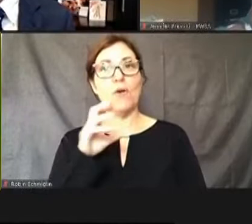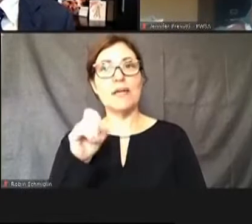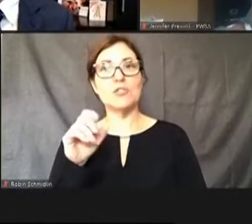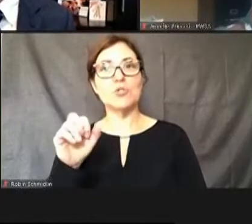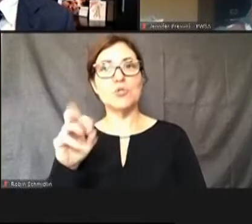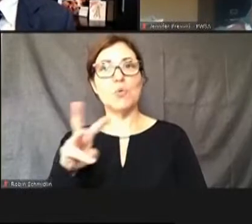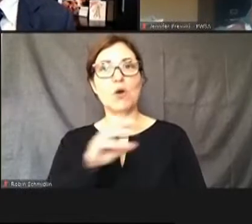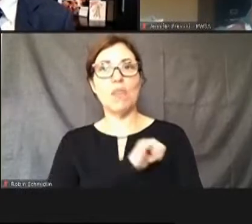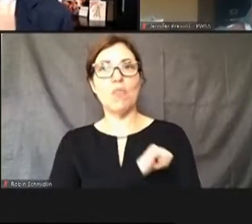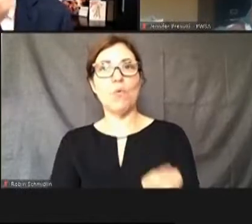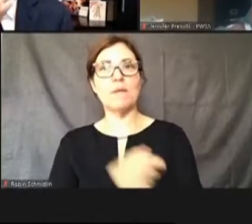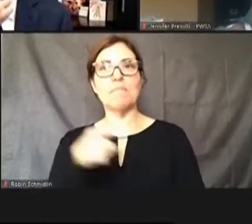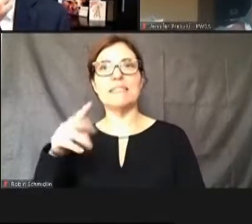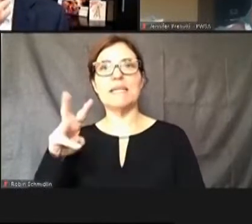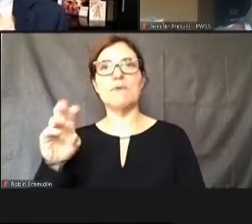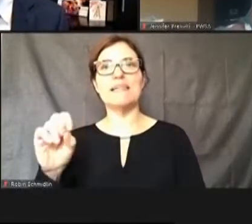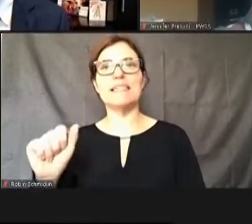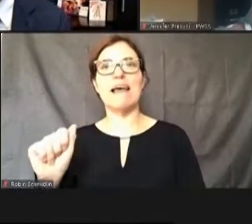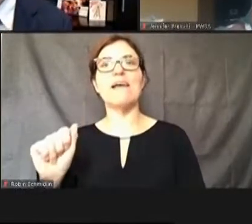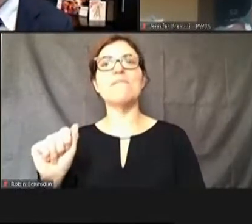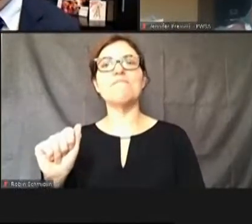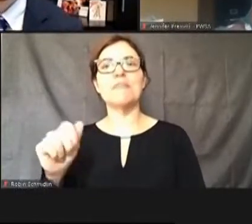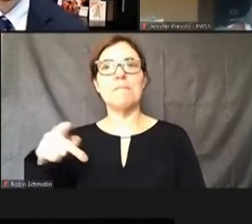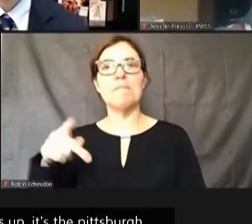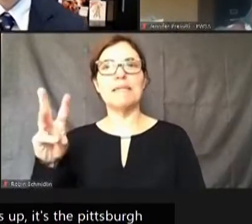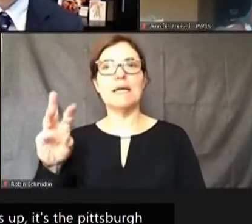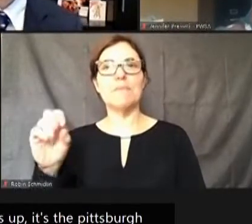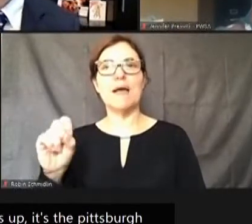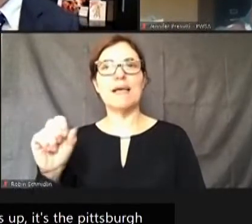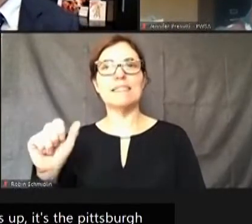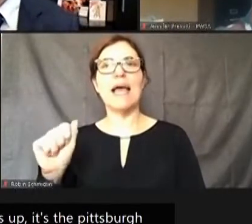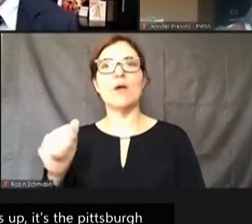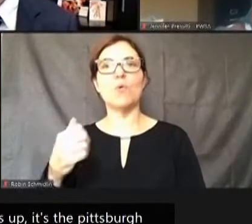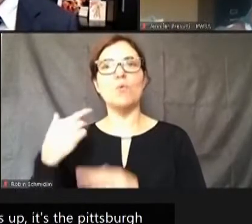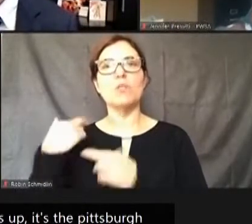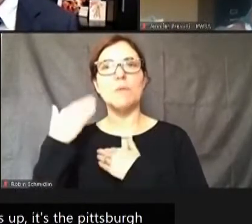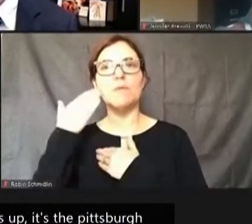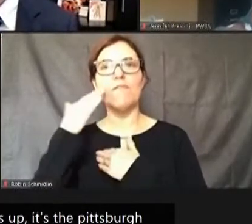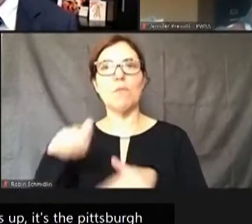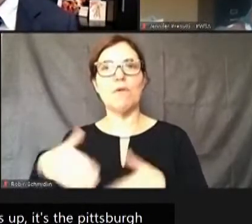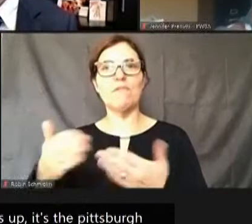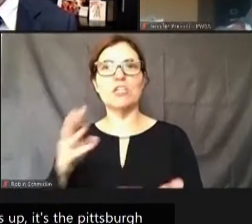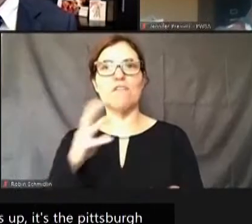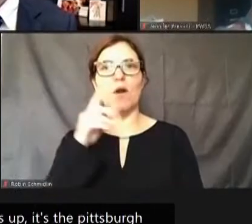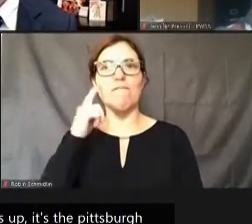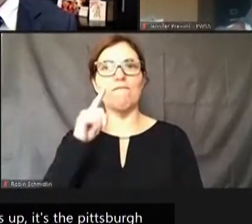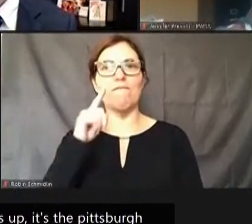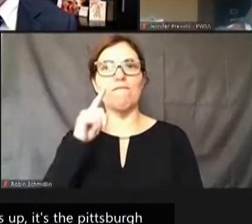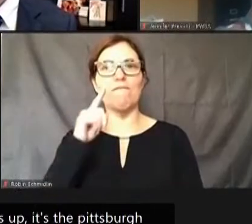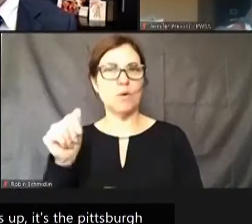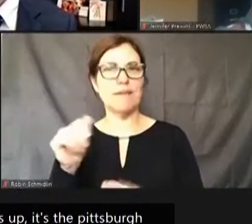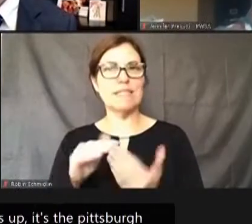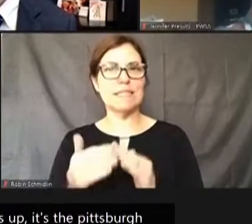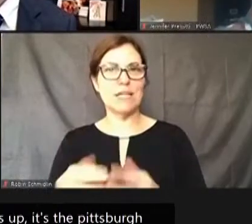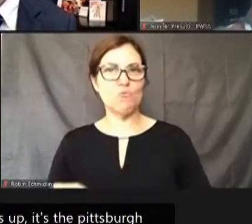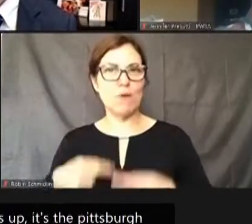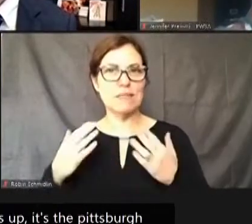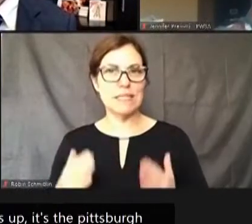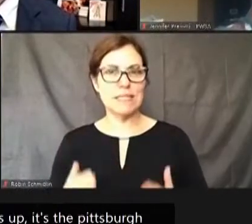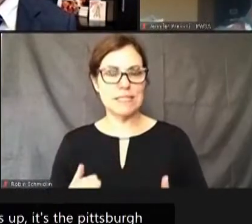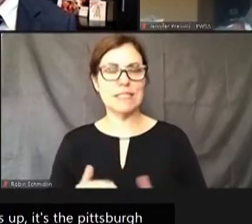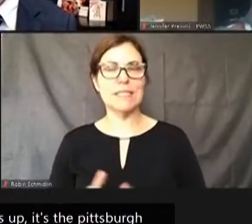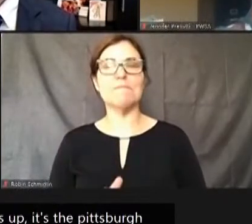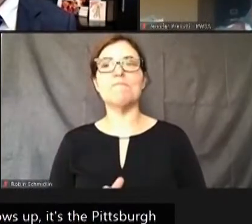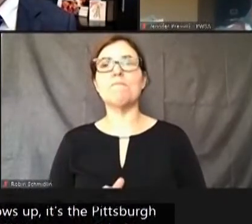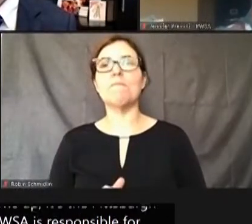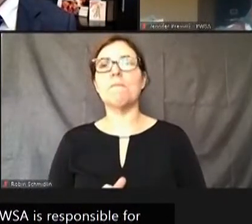PWSA. PWSA is responsible for the provision of water for the majority of city residents, the